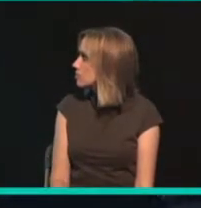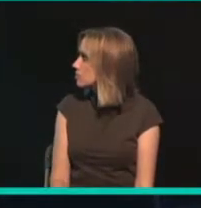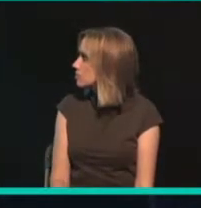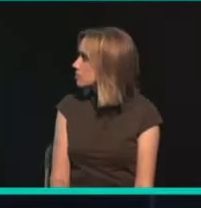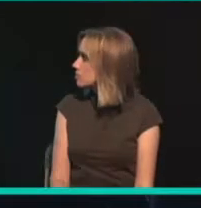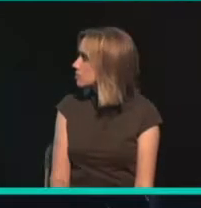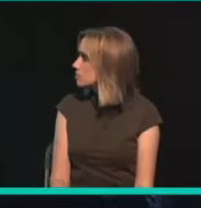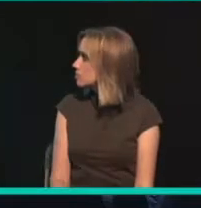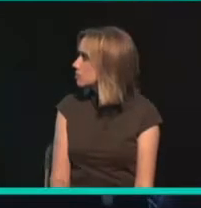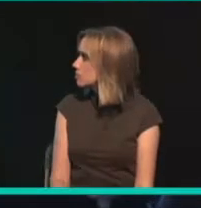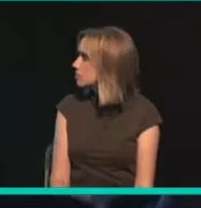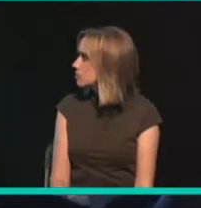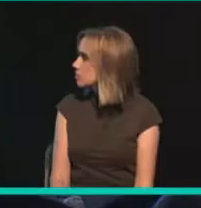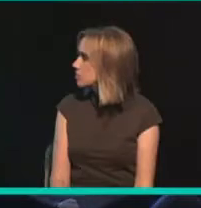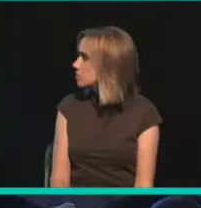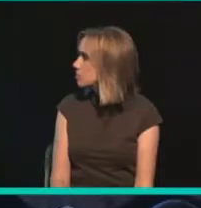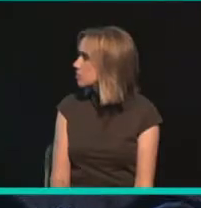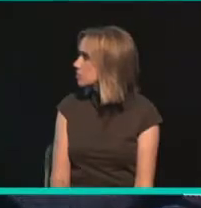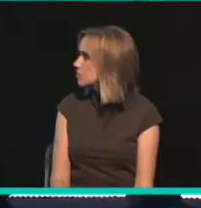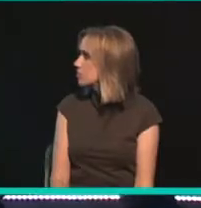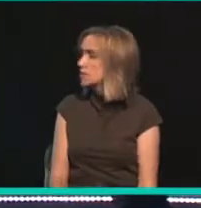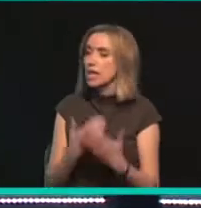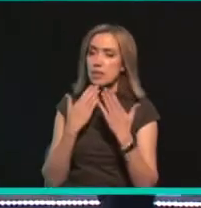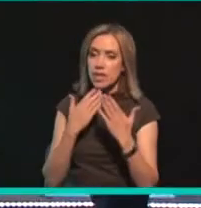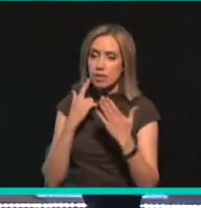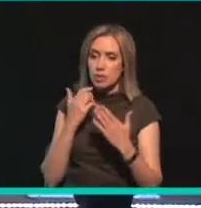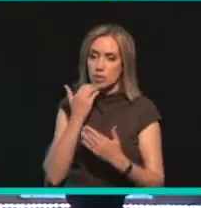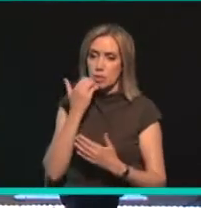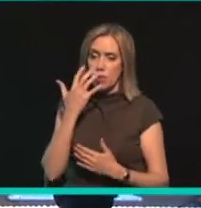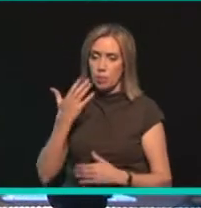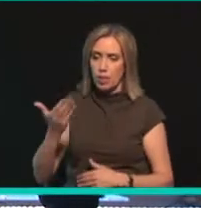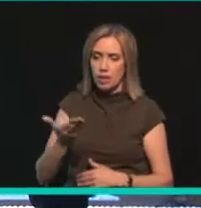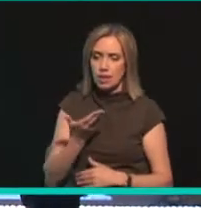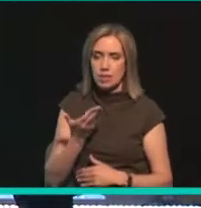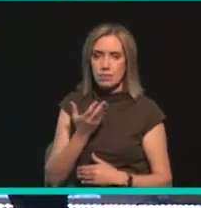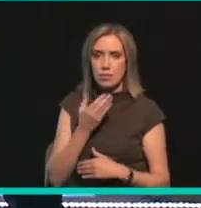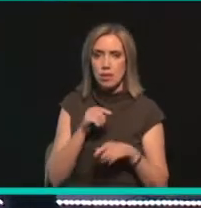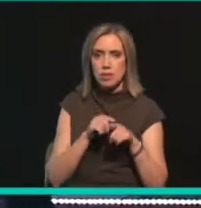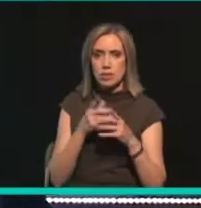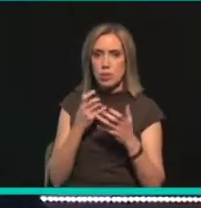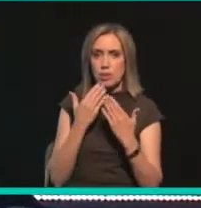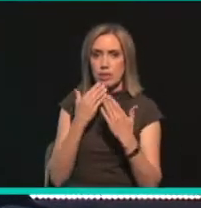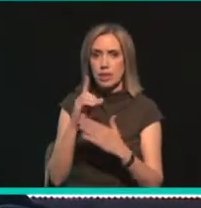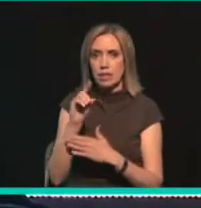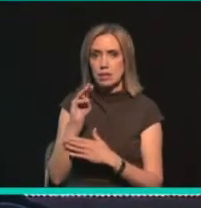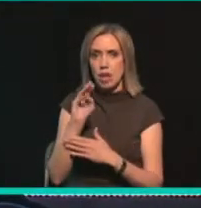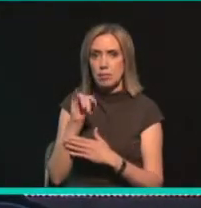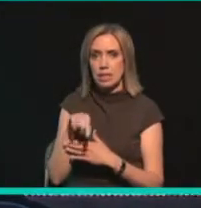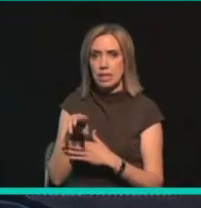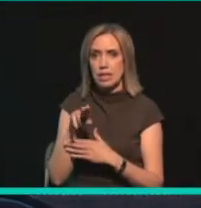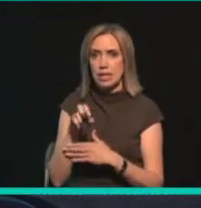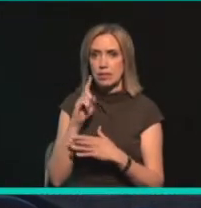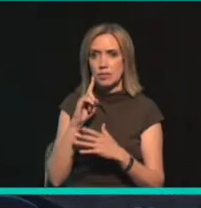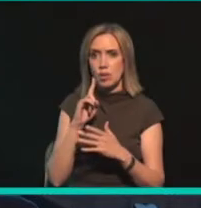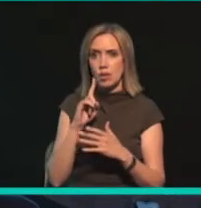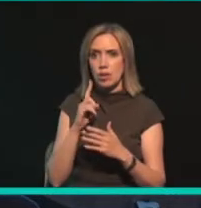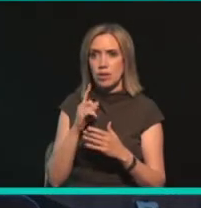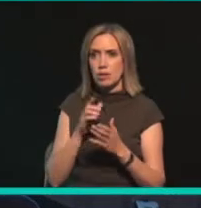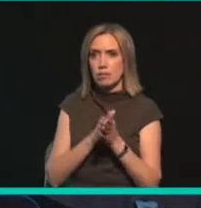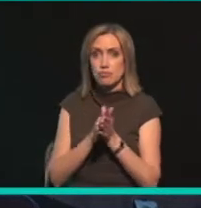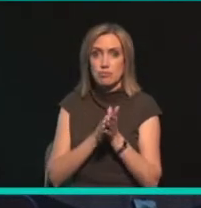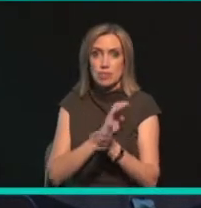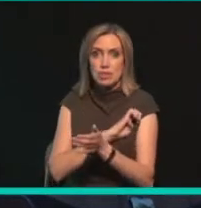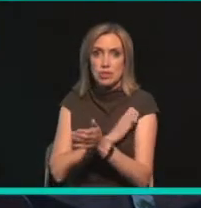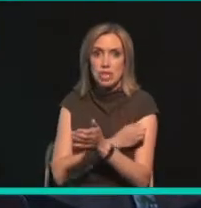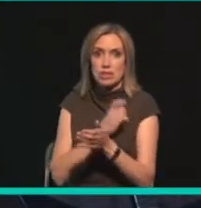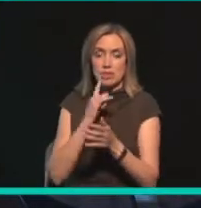Well, I just want to thank you, Peter, for your warm welcome. And I also want to thank Dominique as well for energizing all of you so that you'll stay